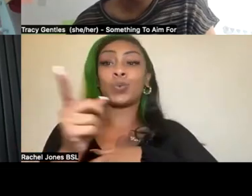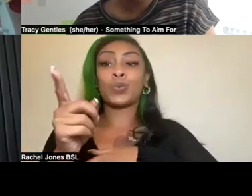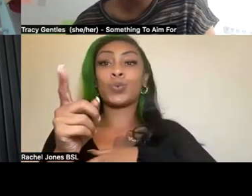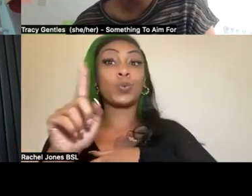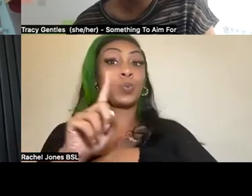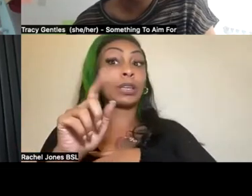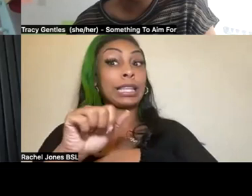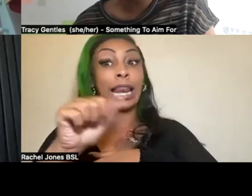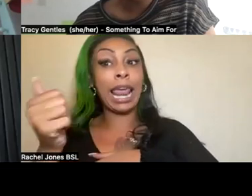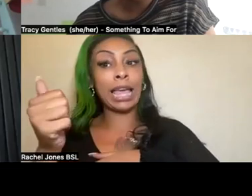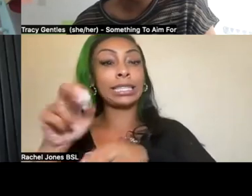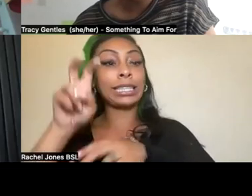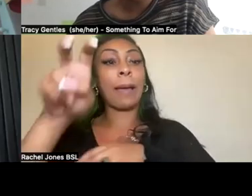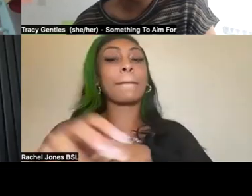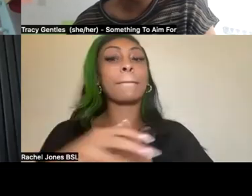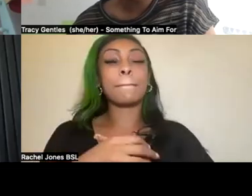as well.